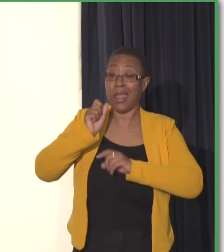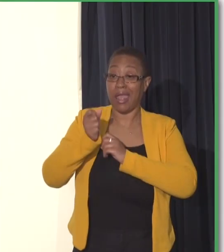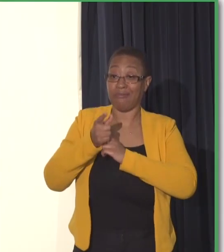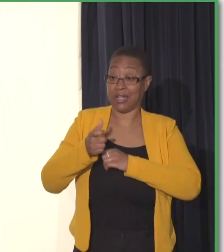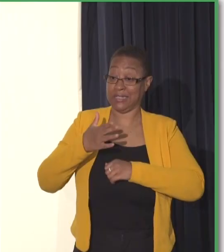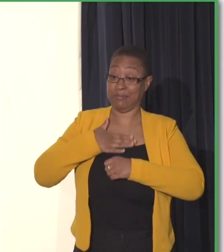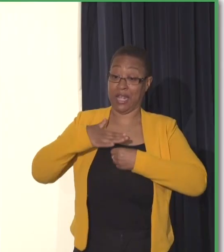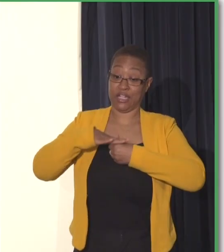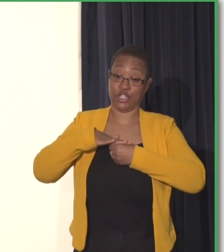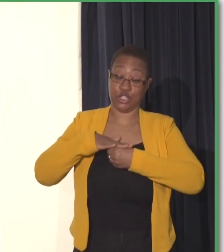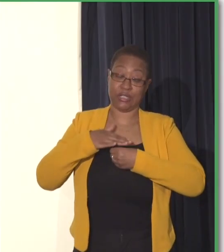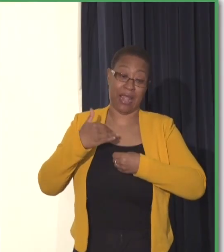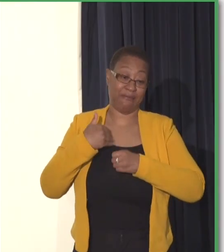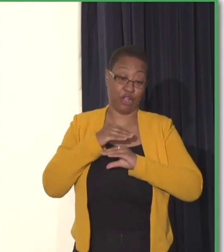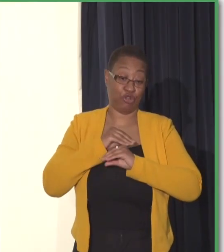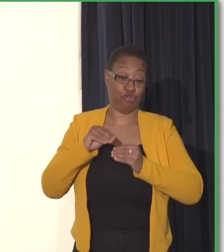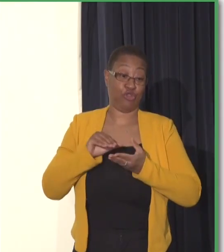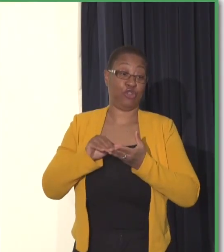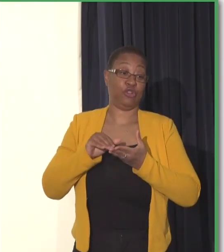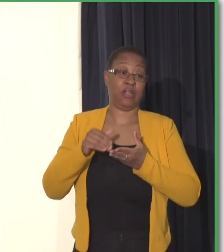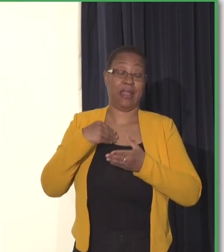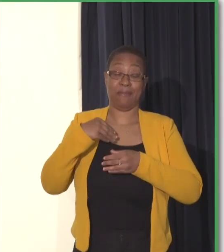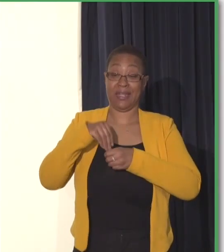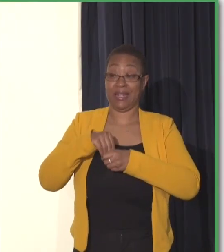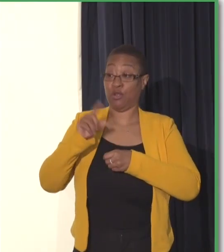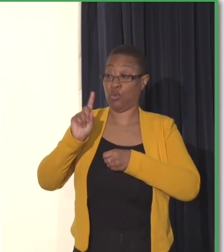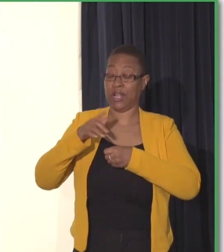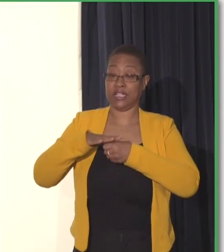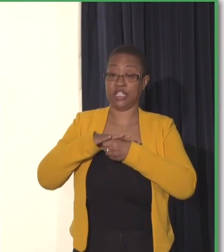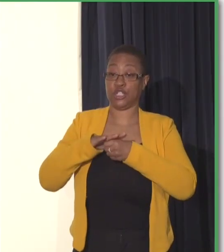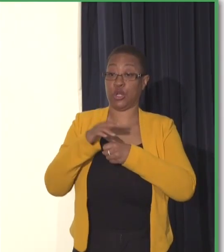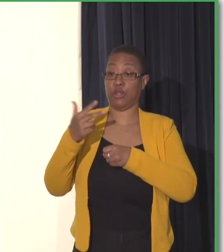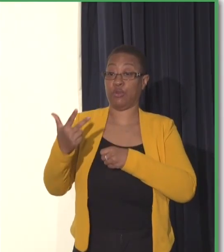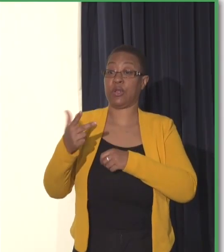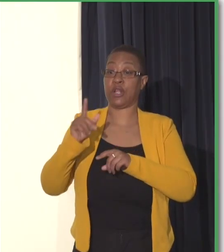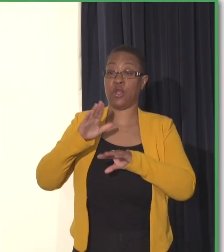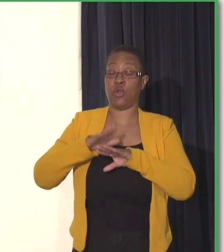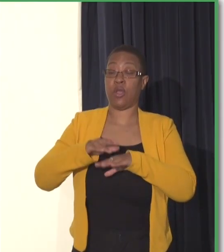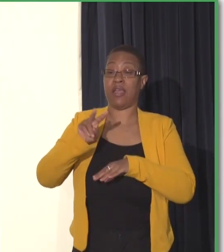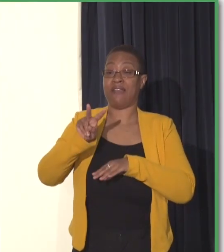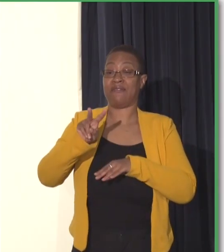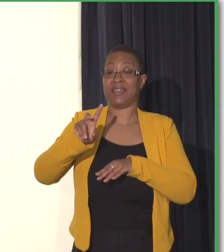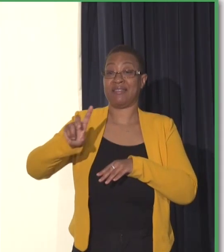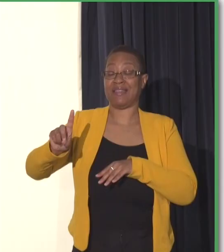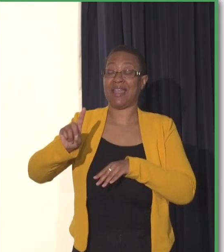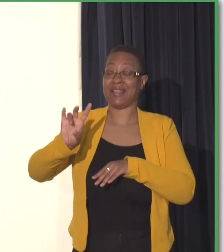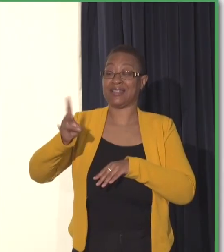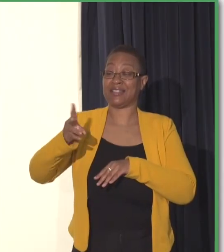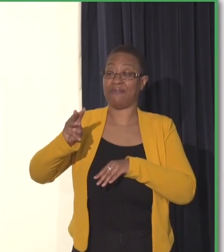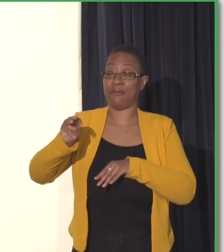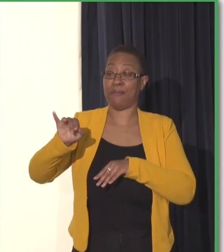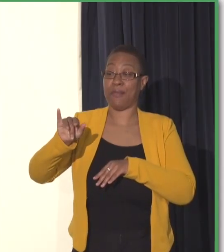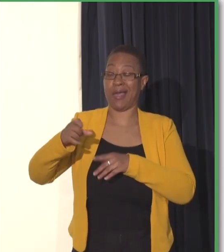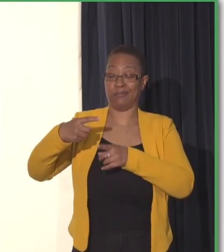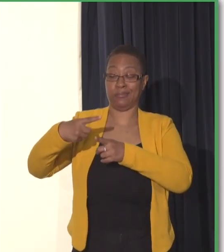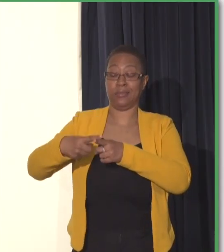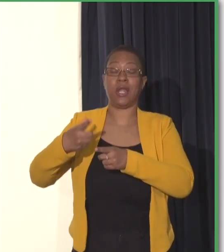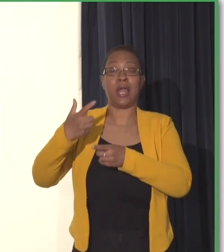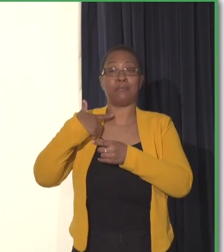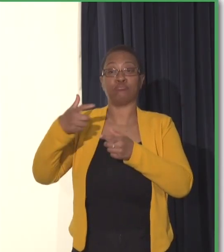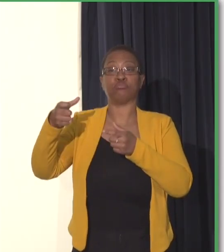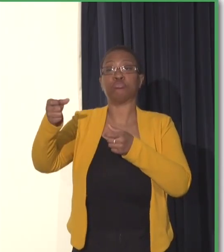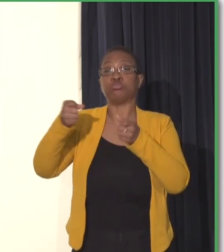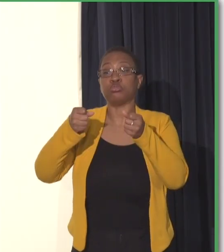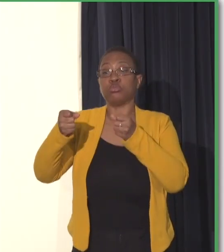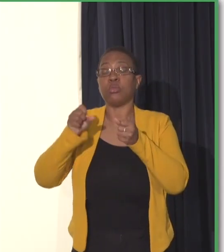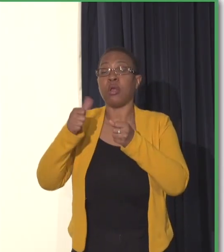my district, so I don't have no excuses. I'm in District 3, and it's right up there on Van Dyke and 7 Mile. I'm trying to get some other people to come